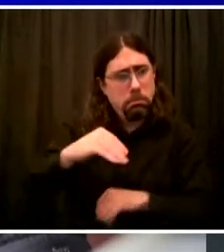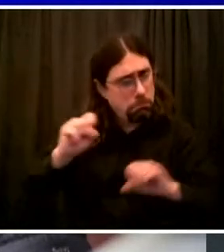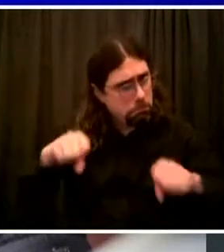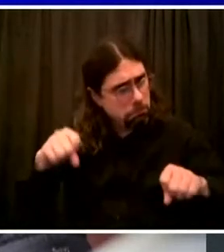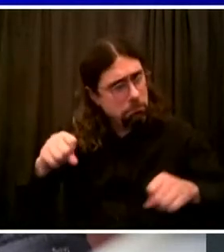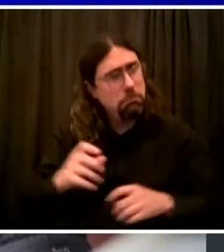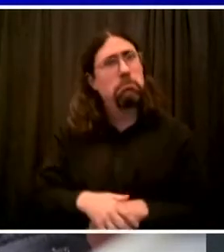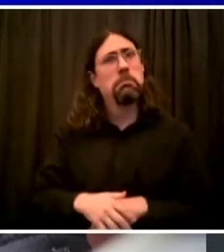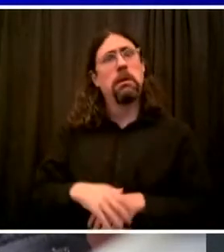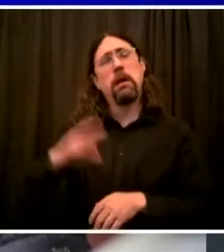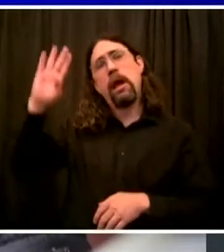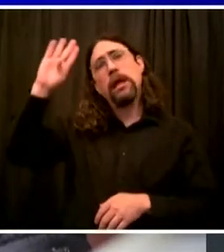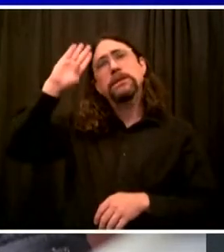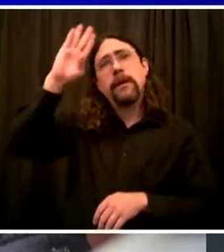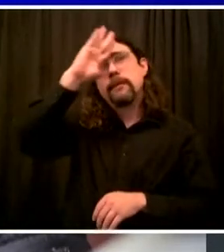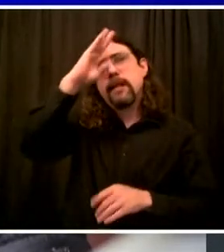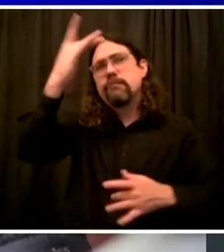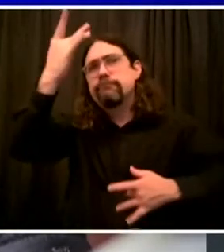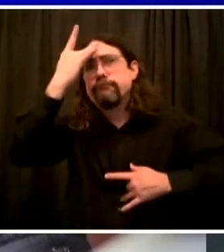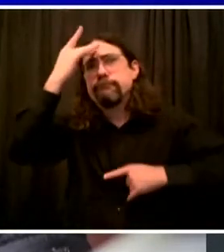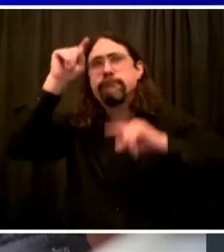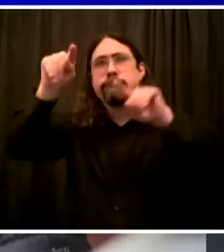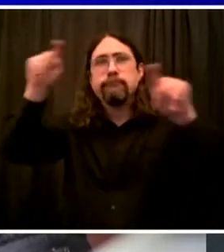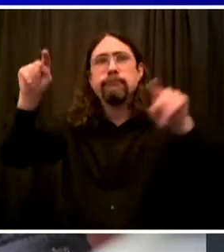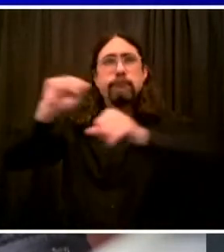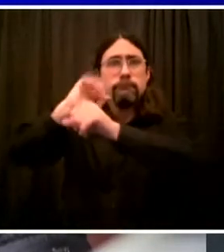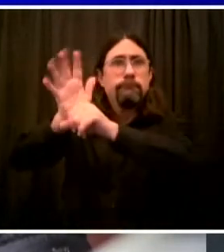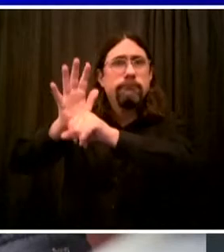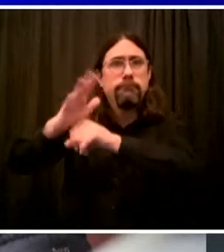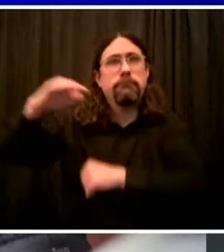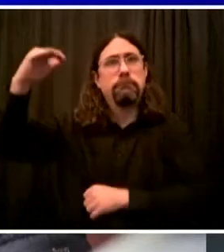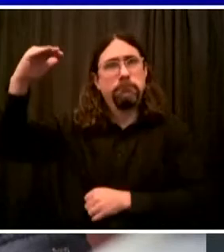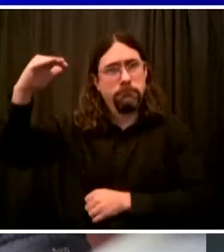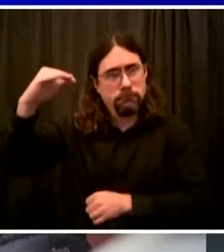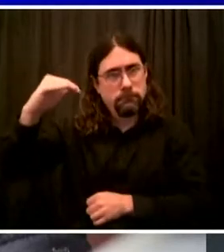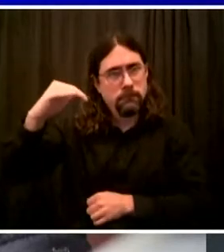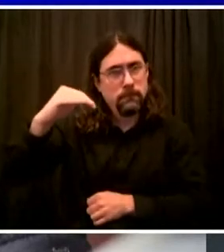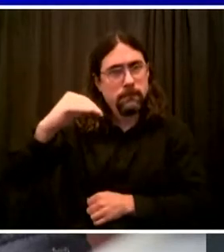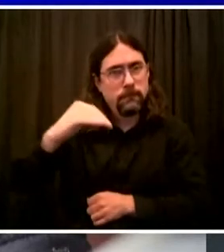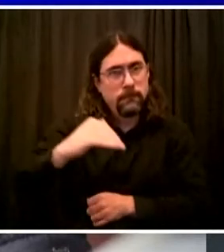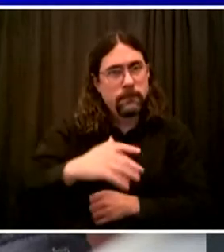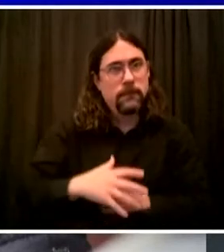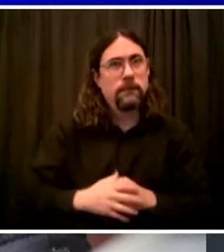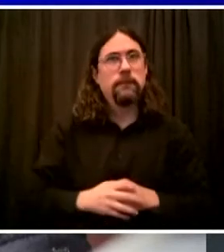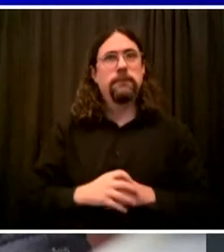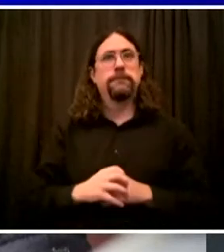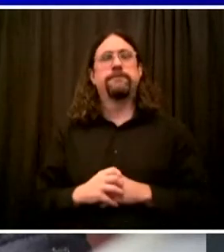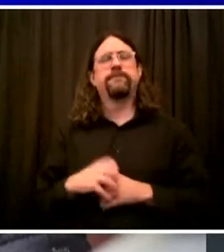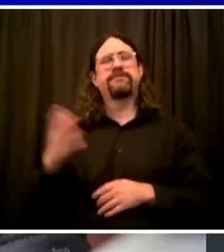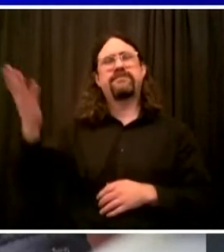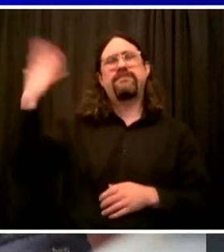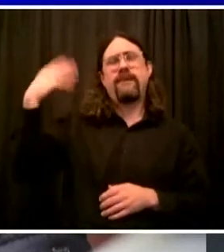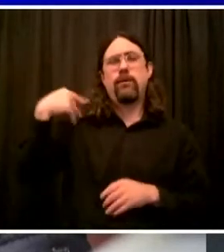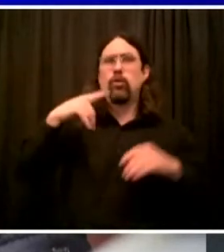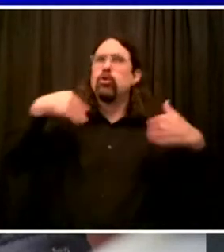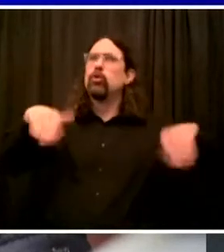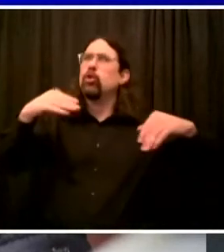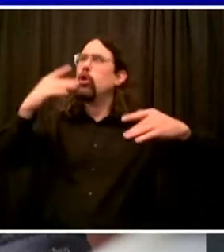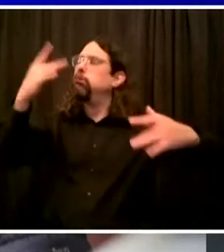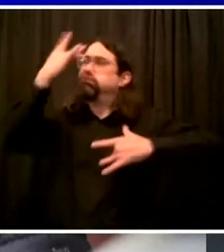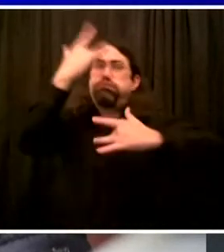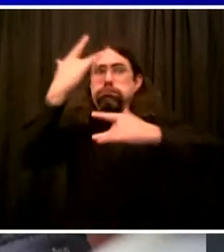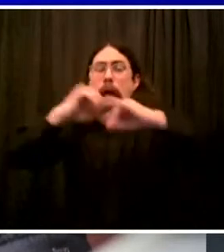more and more possibilities of getting testing out to communities. More and more PPEs available, more and more personnel available. The situation is